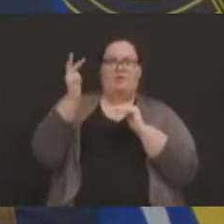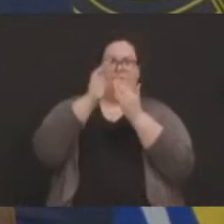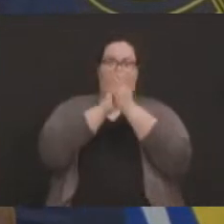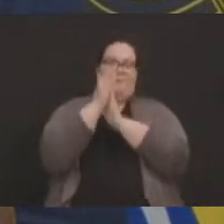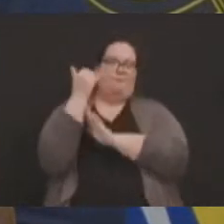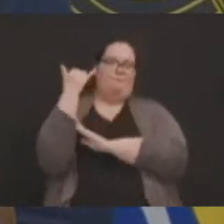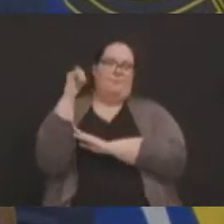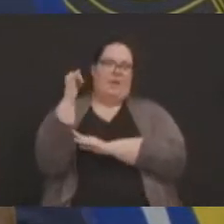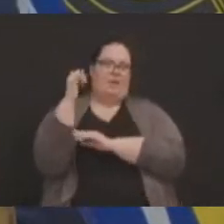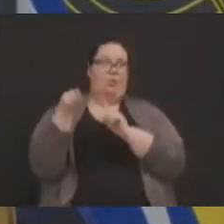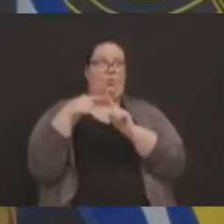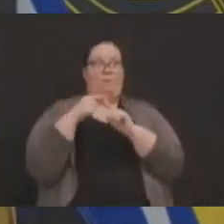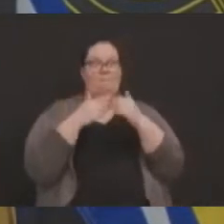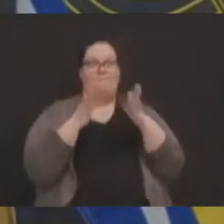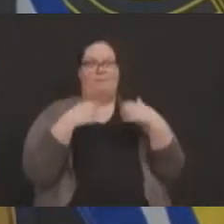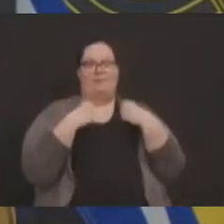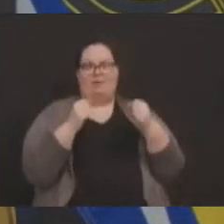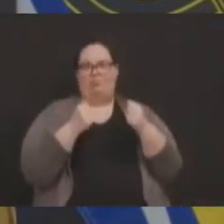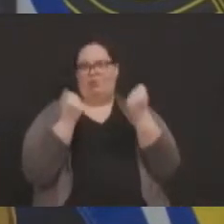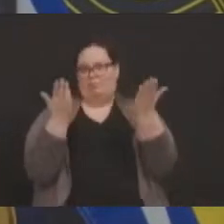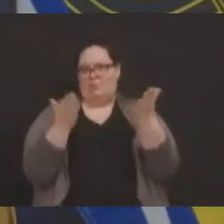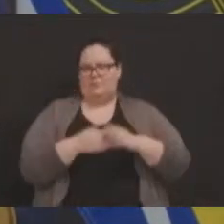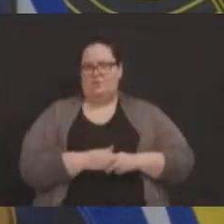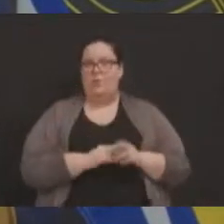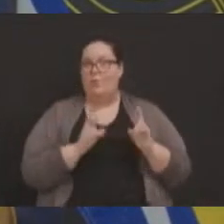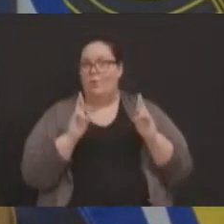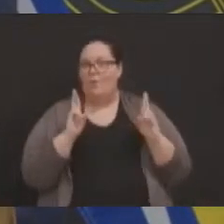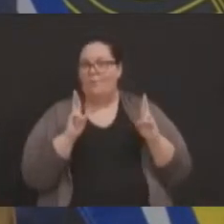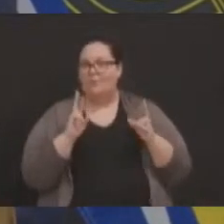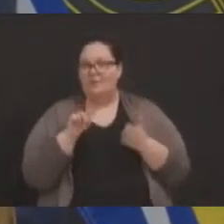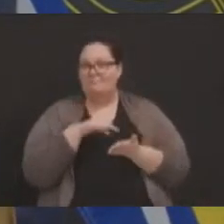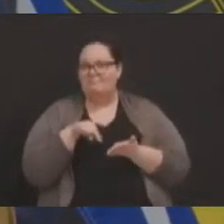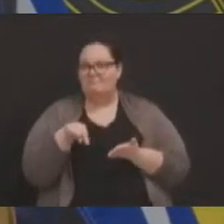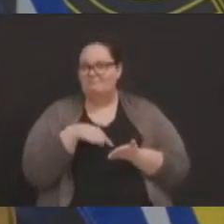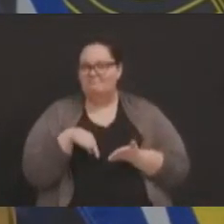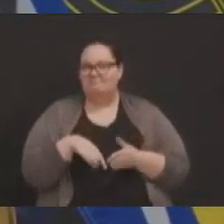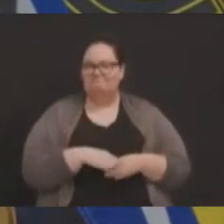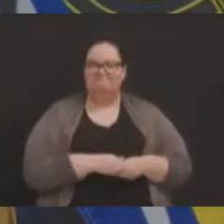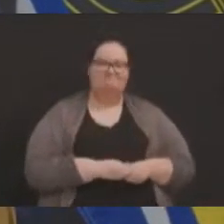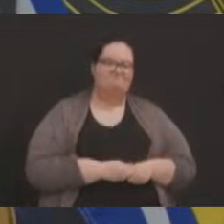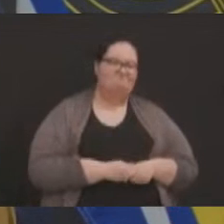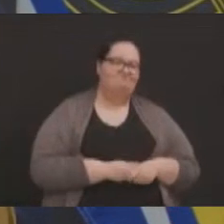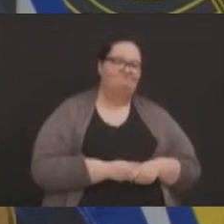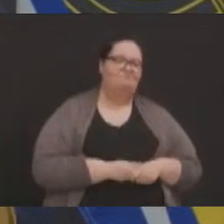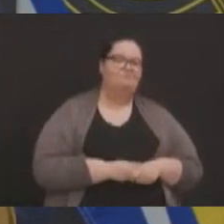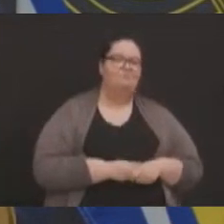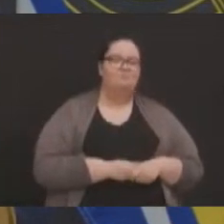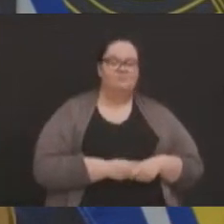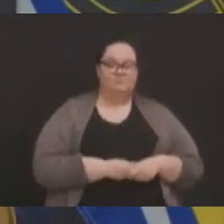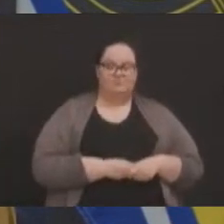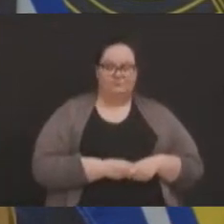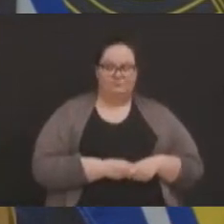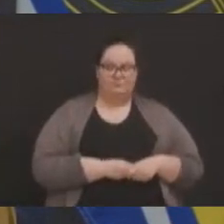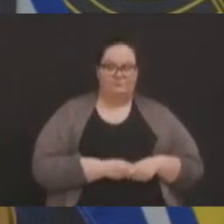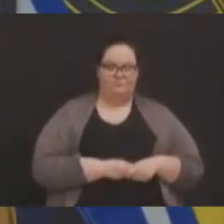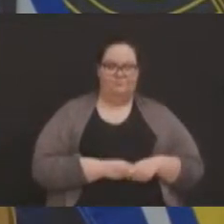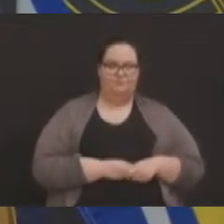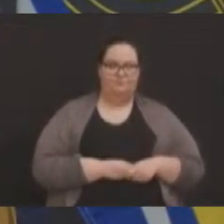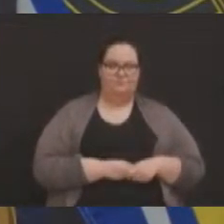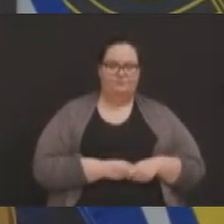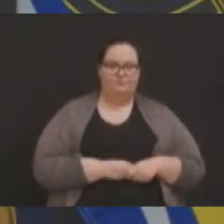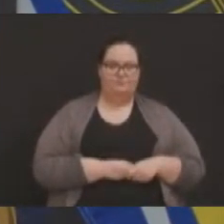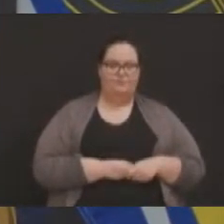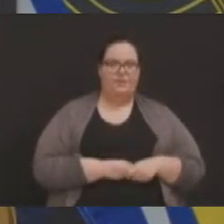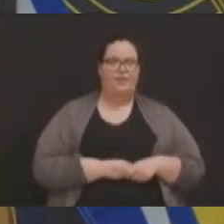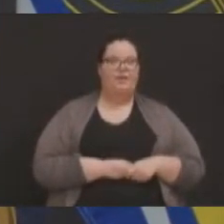To ensure success across the province, I encourage everyone to continue to follow the directives of public health and take the steps necessary to